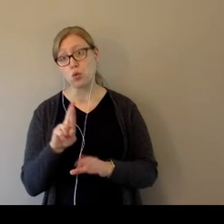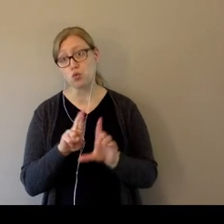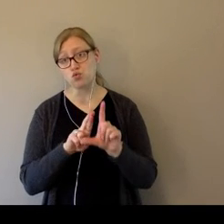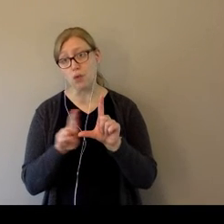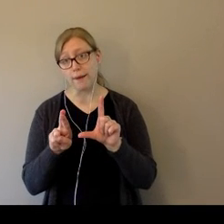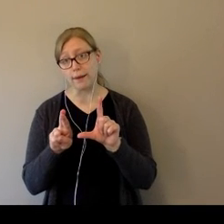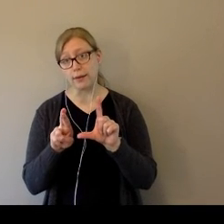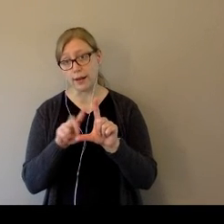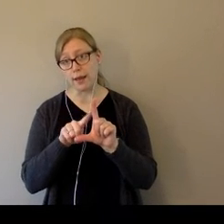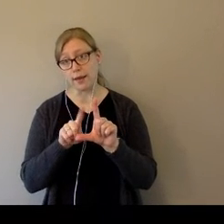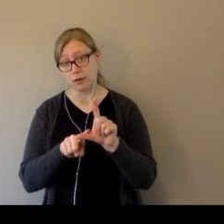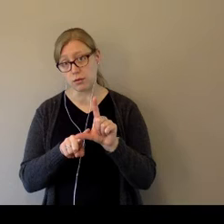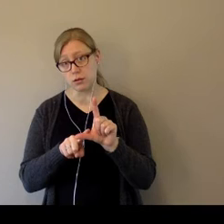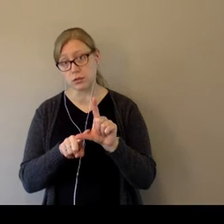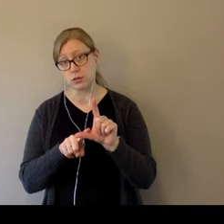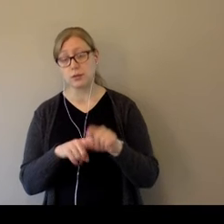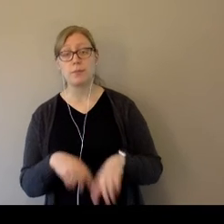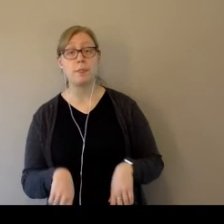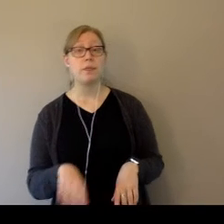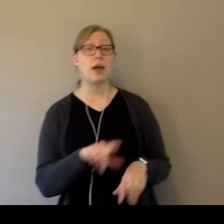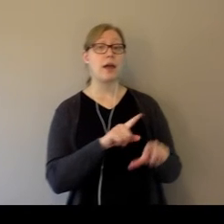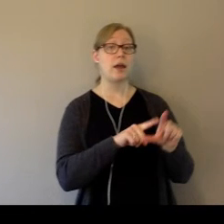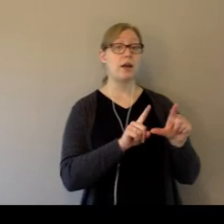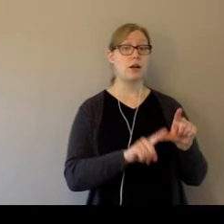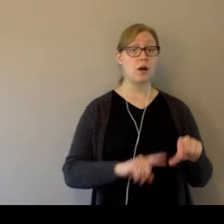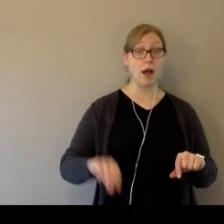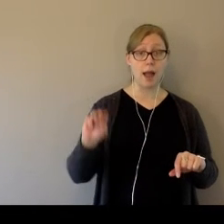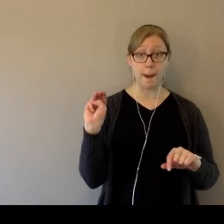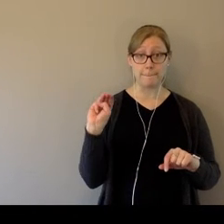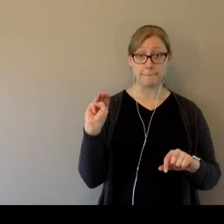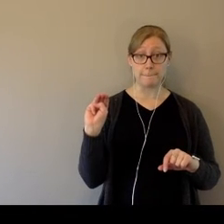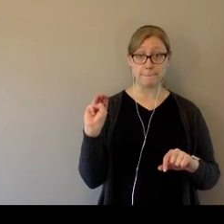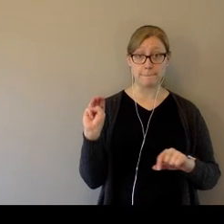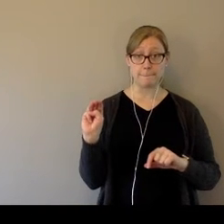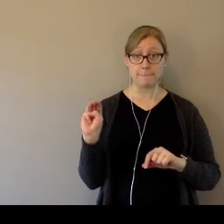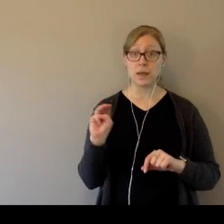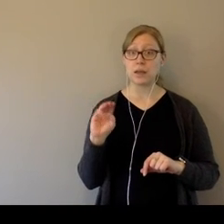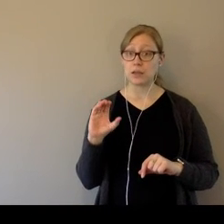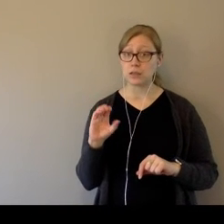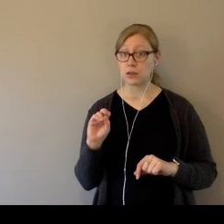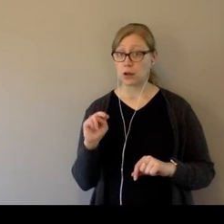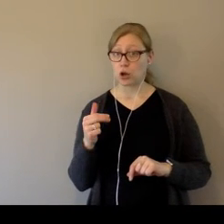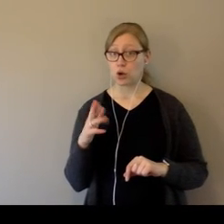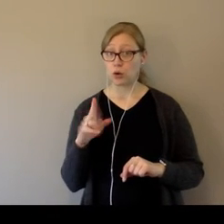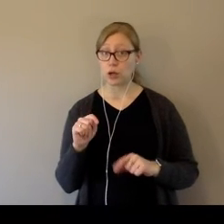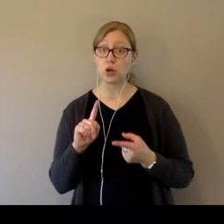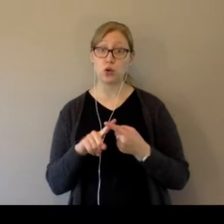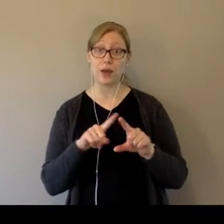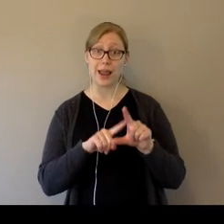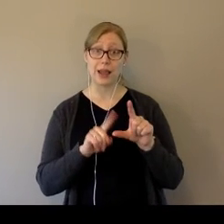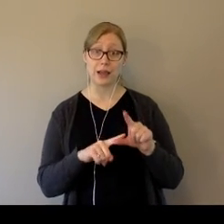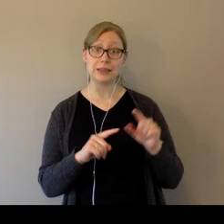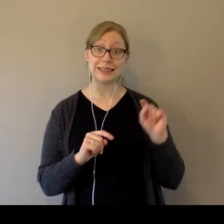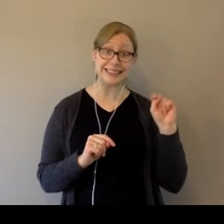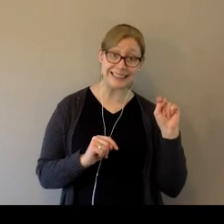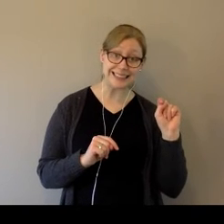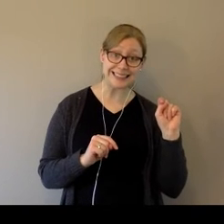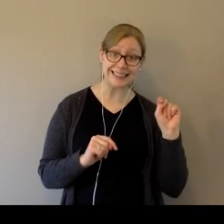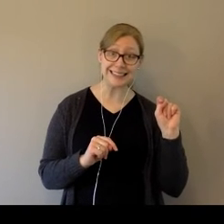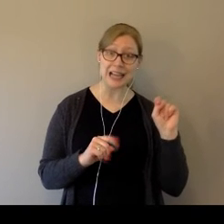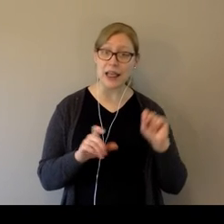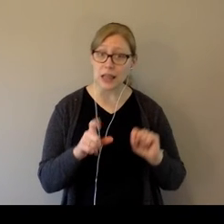M is congruent to angle T. Now, why would that be true? That would be true because of the third angle theorem, because I